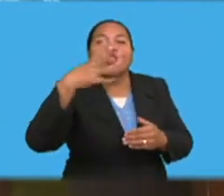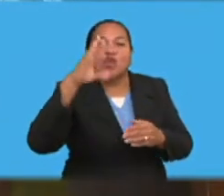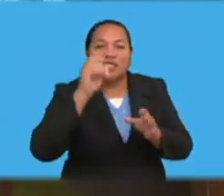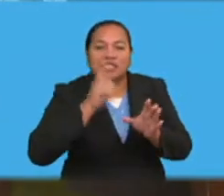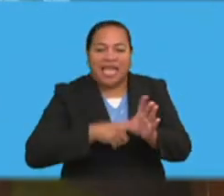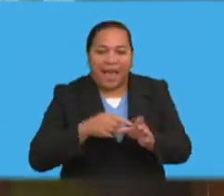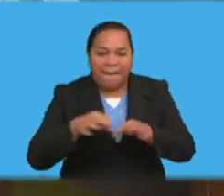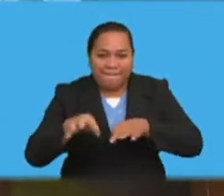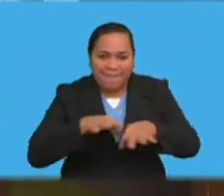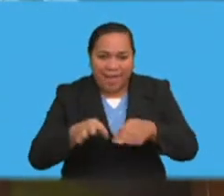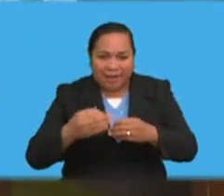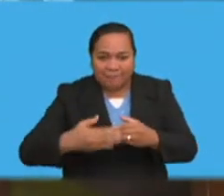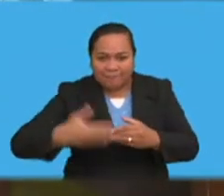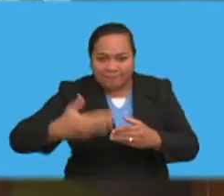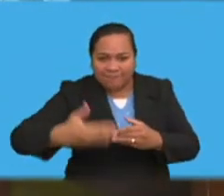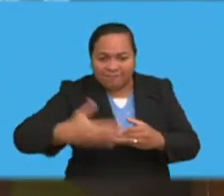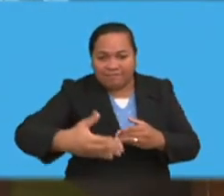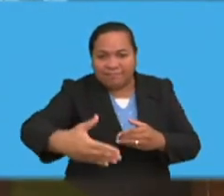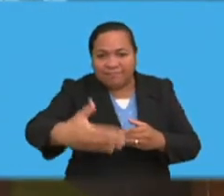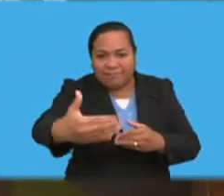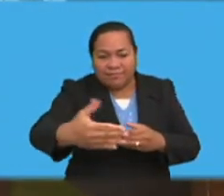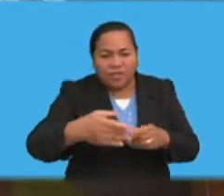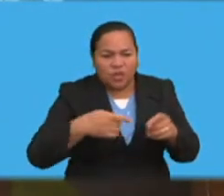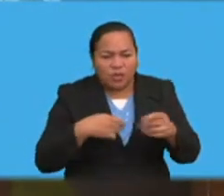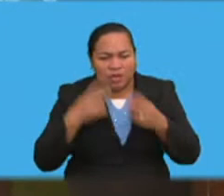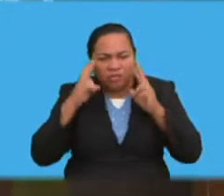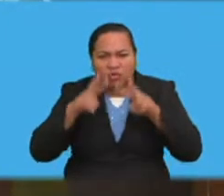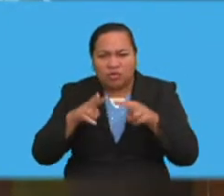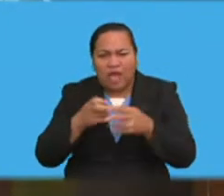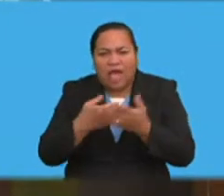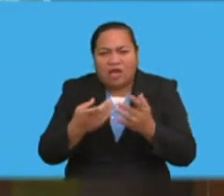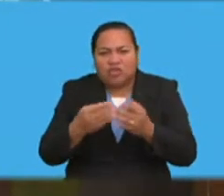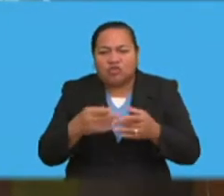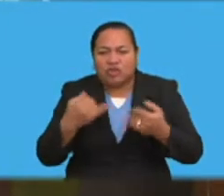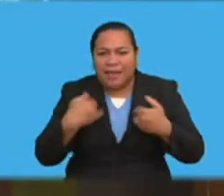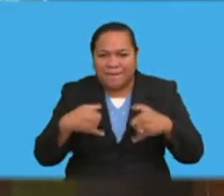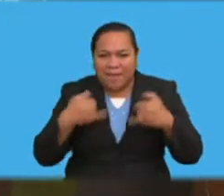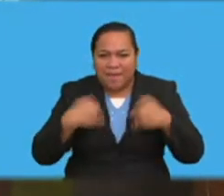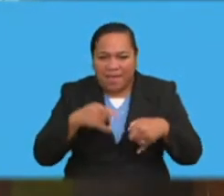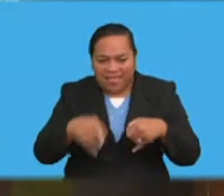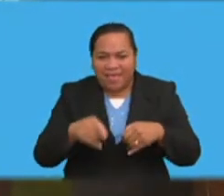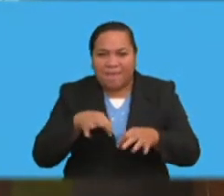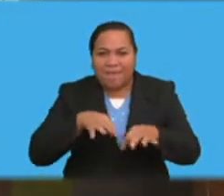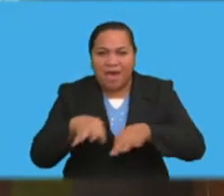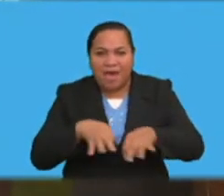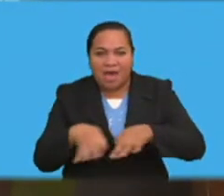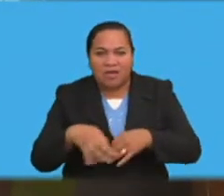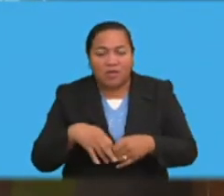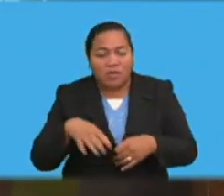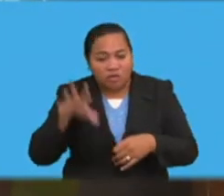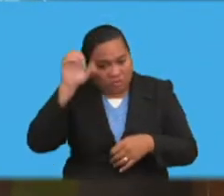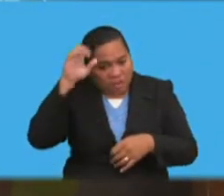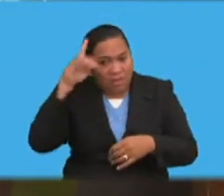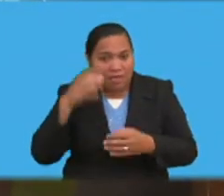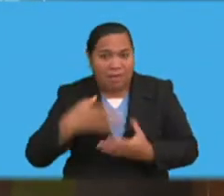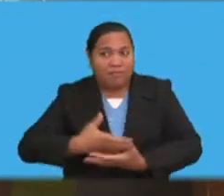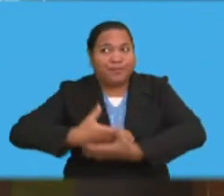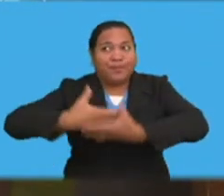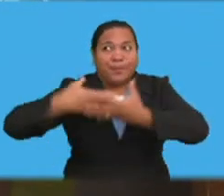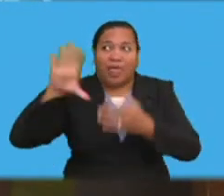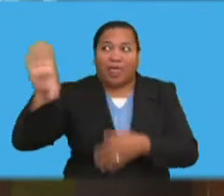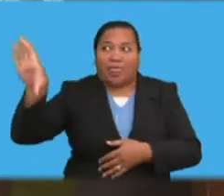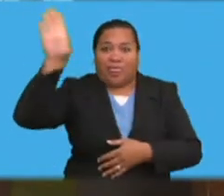Speaker. Madam Speaker, looking at the longer duration needed to implement the master plan, and also taking into account the massive budgetary requirement for